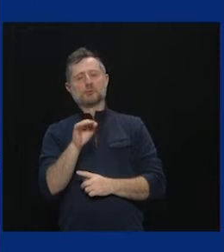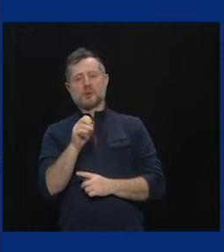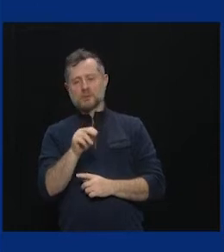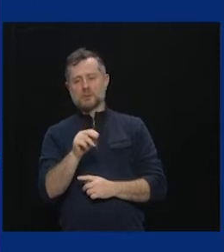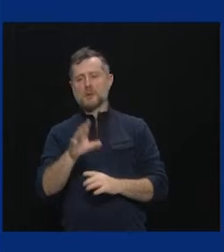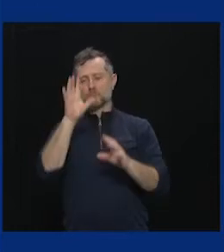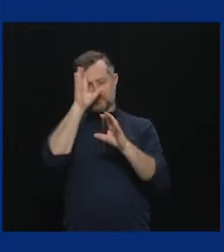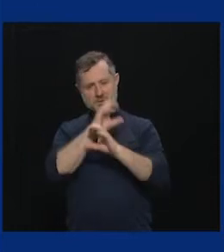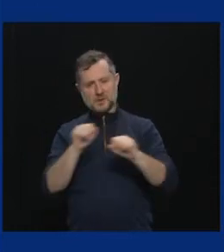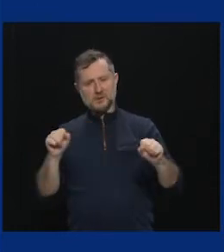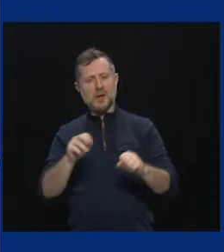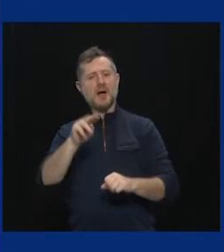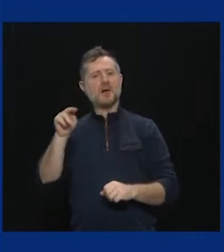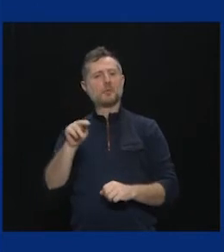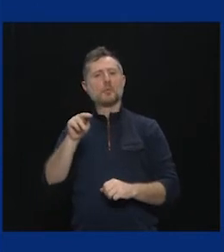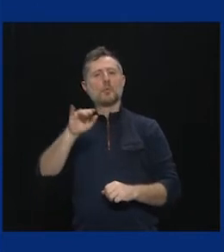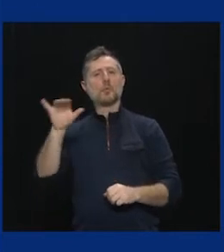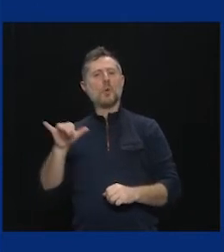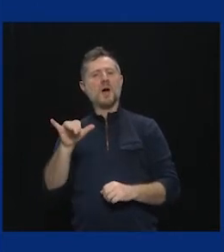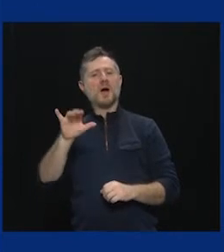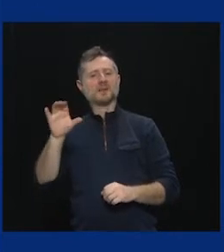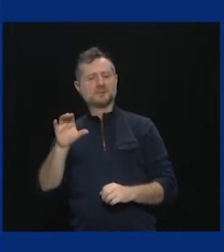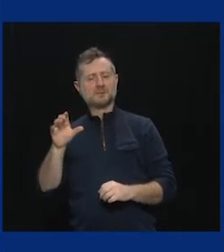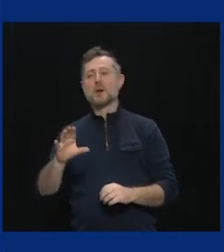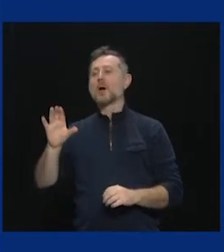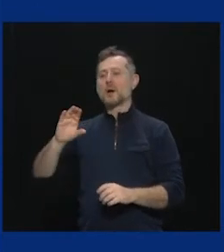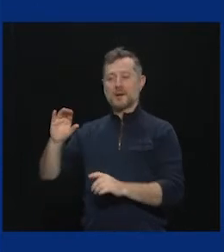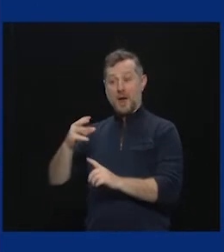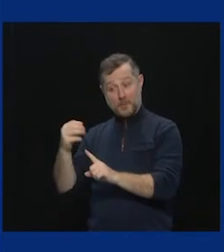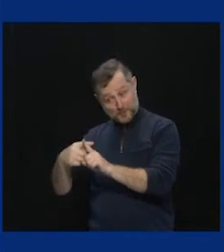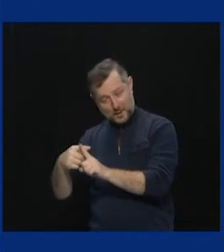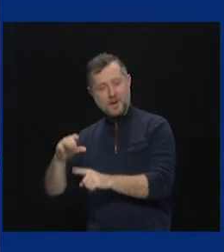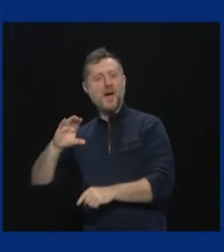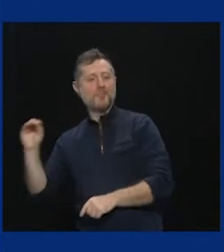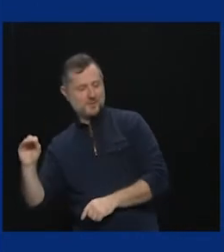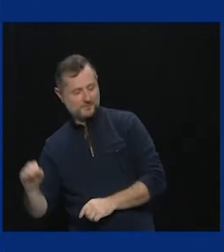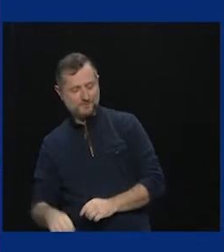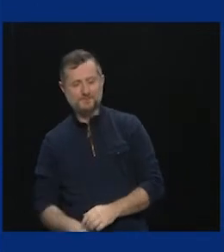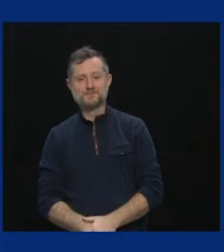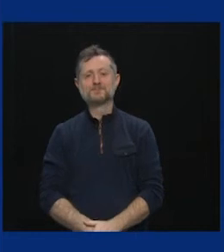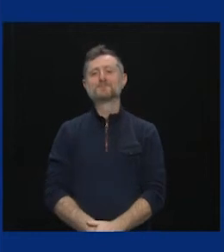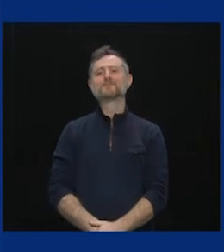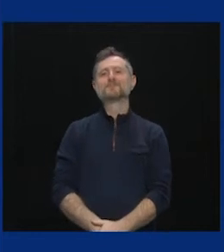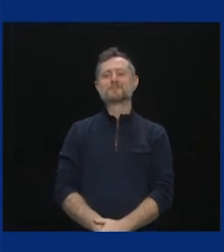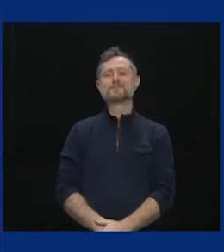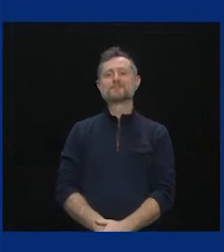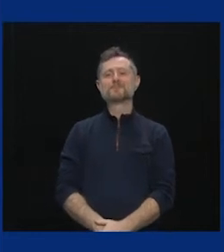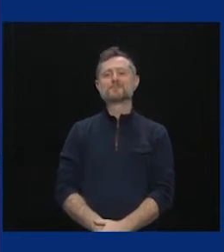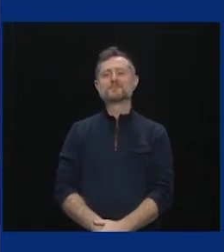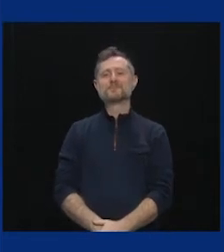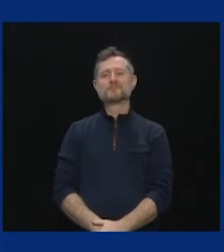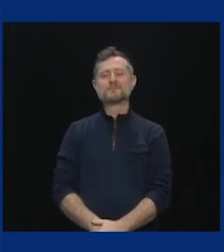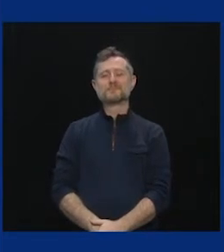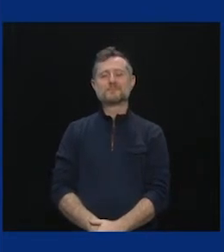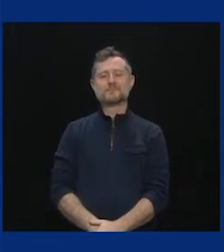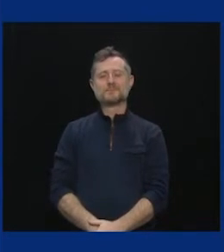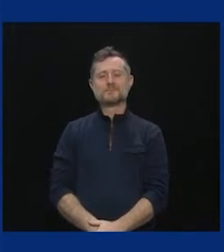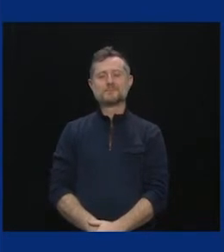Andrew Ridgey, Executive Director, NYC Hospitality Alliance, who ran the marathon yesterday, bravo.